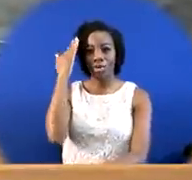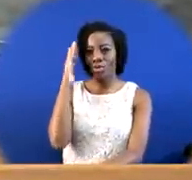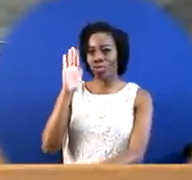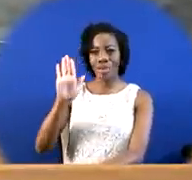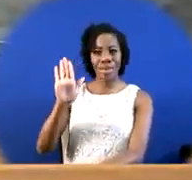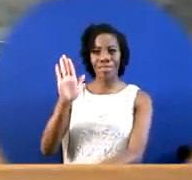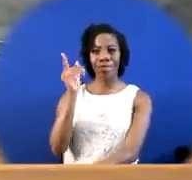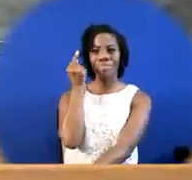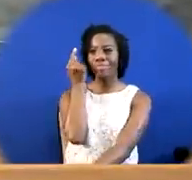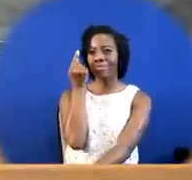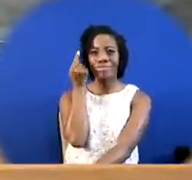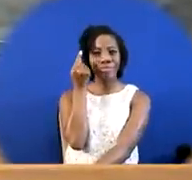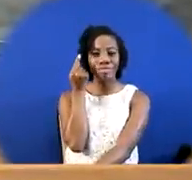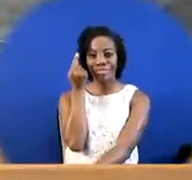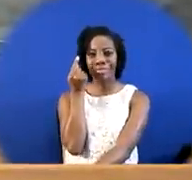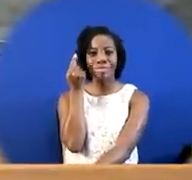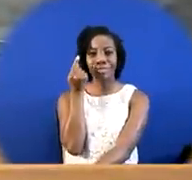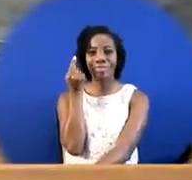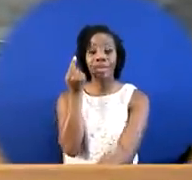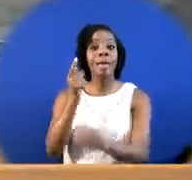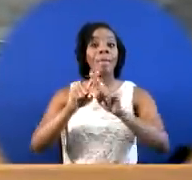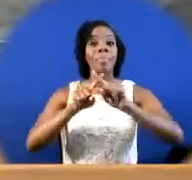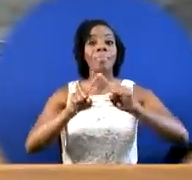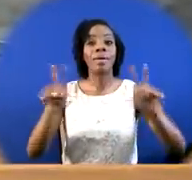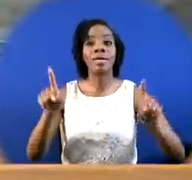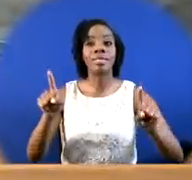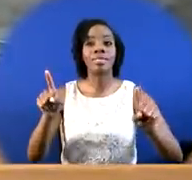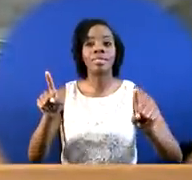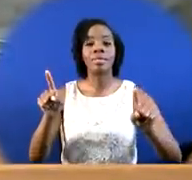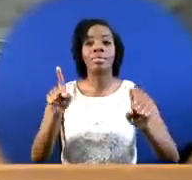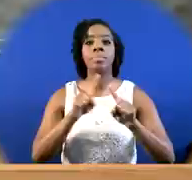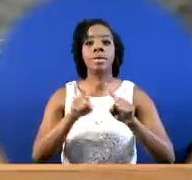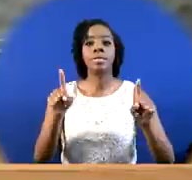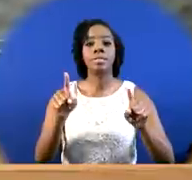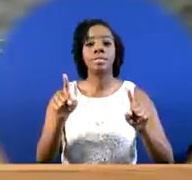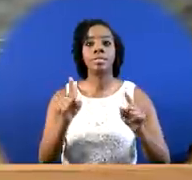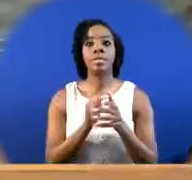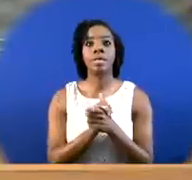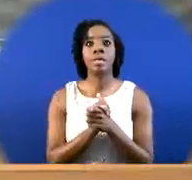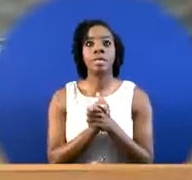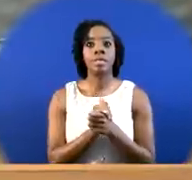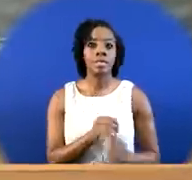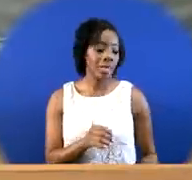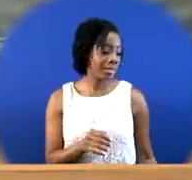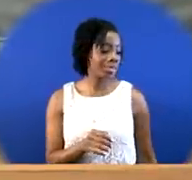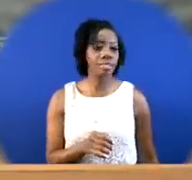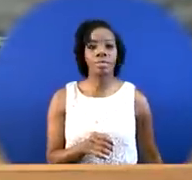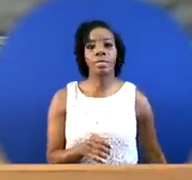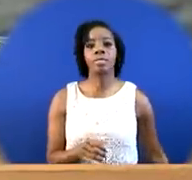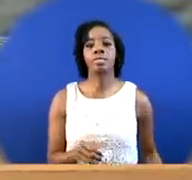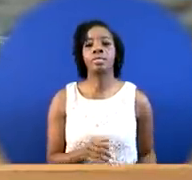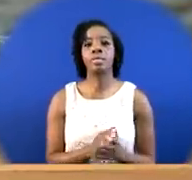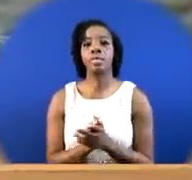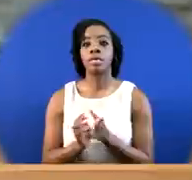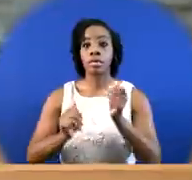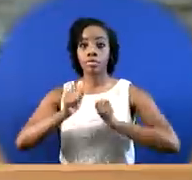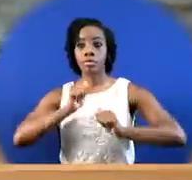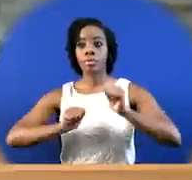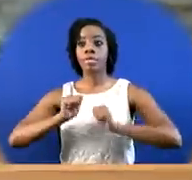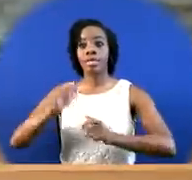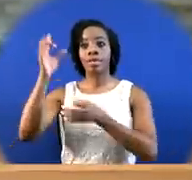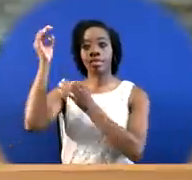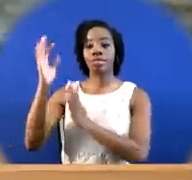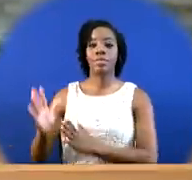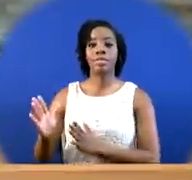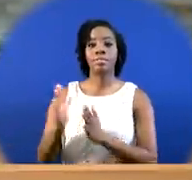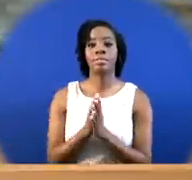even perceived that, but we're fairly dramatic. And, you know, they have you all have a fairly dramatic pastor. Don't tell